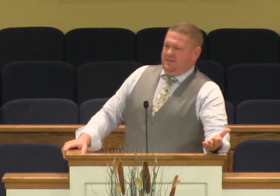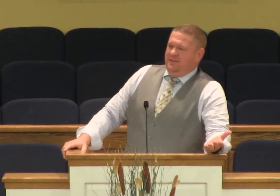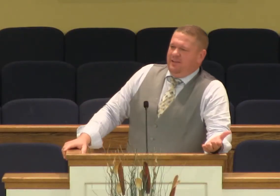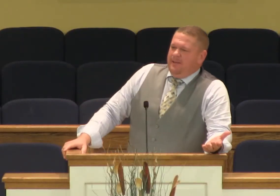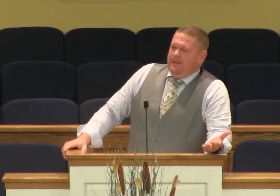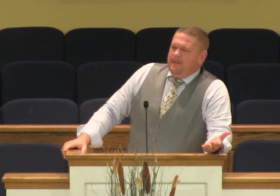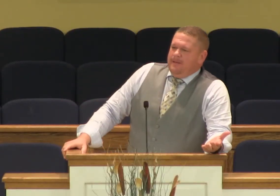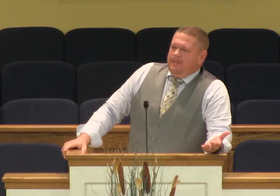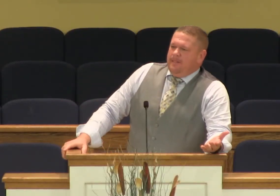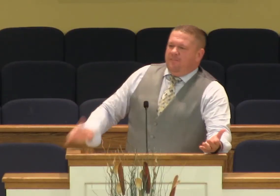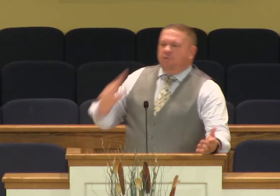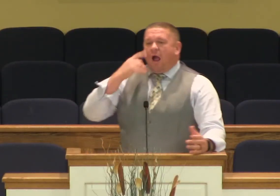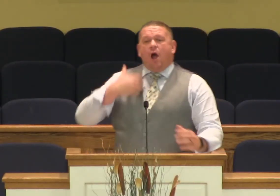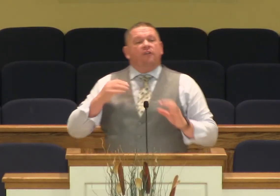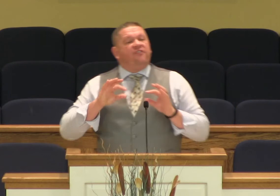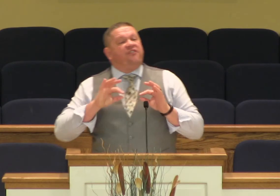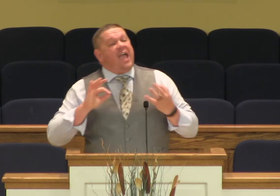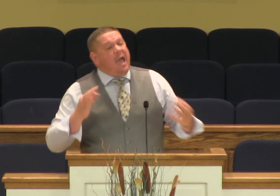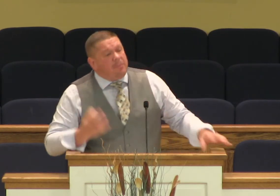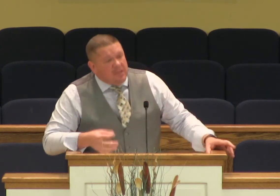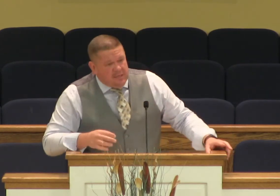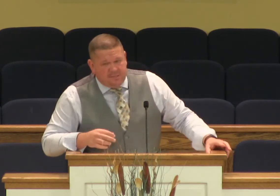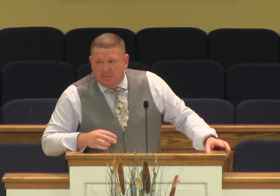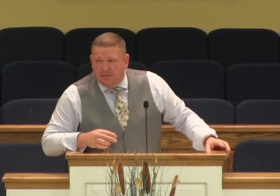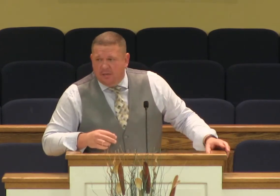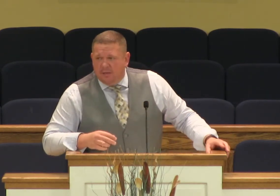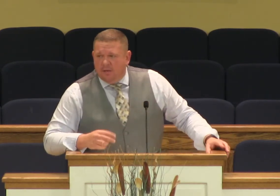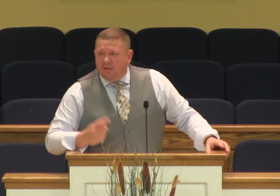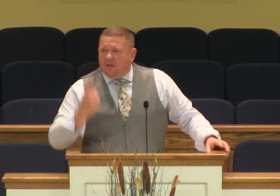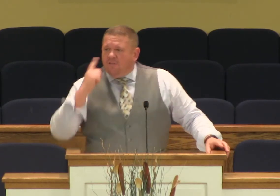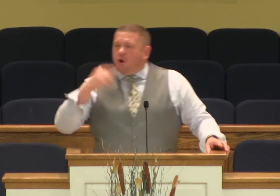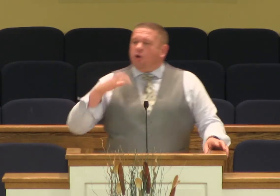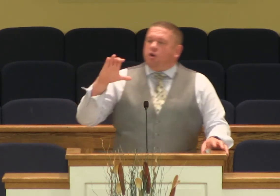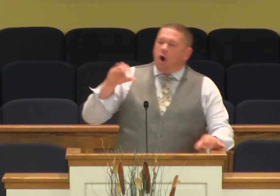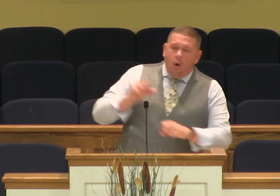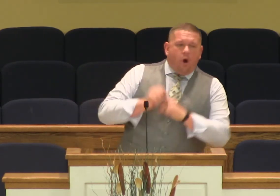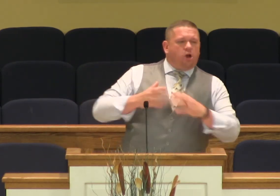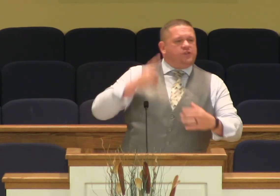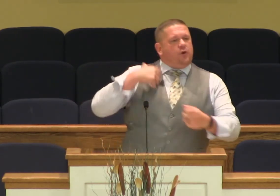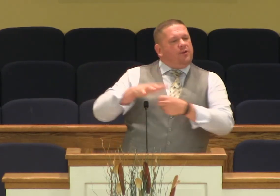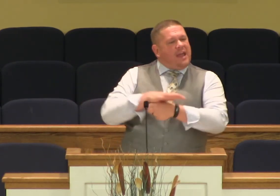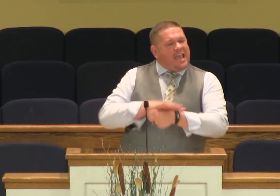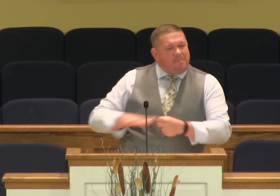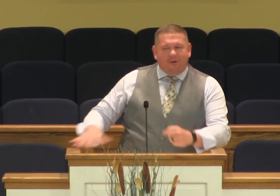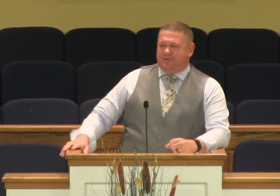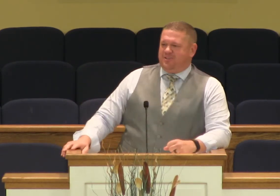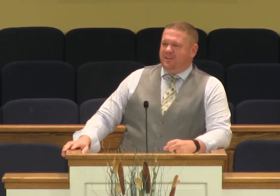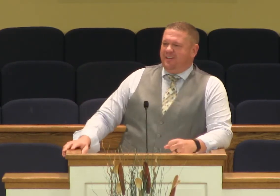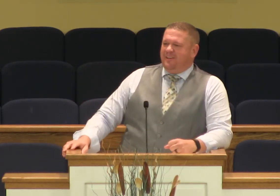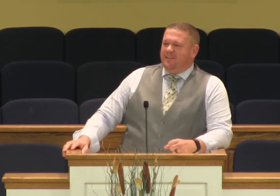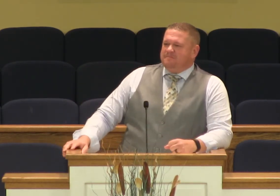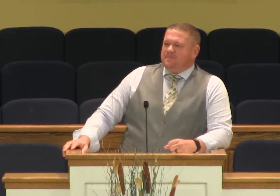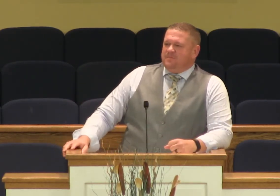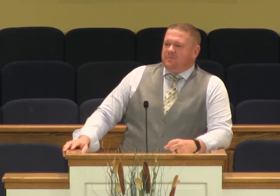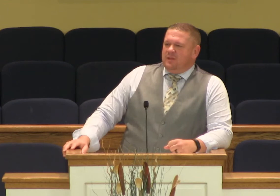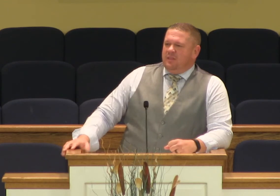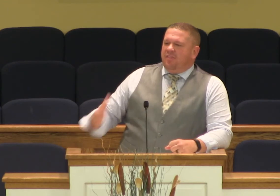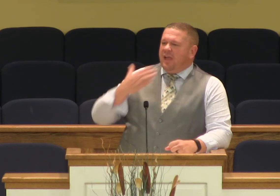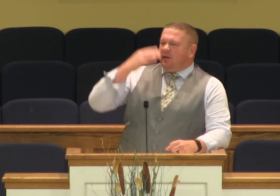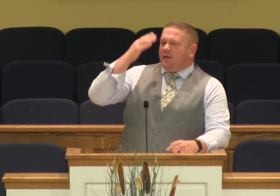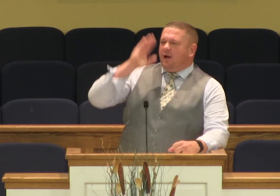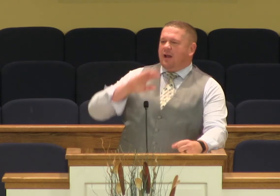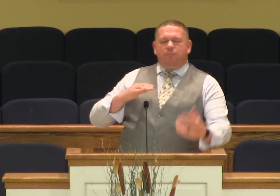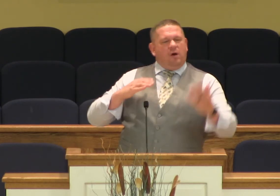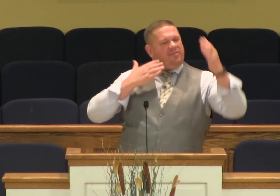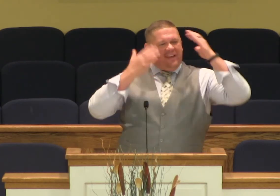communities. For our families, for our co-workers, for our neighbors. And